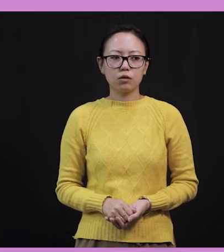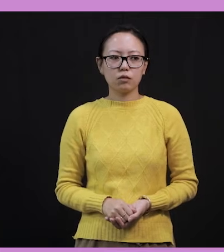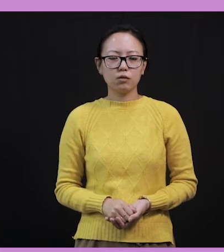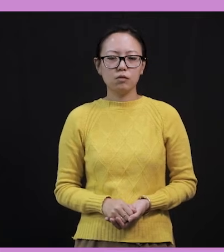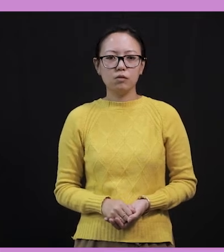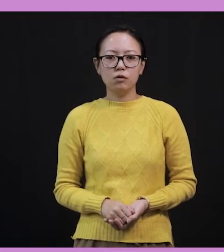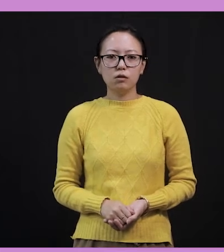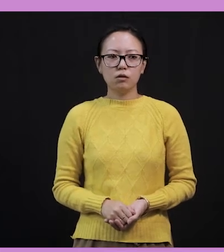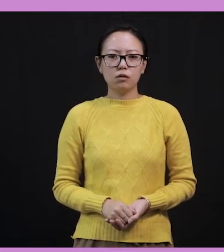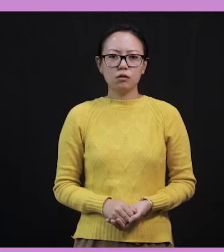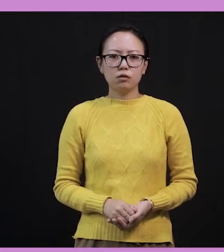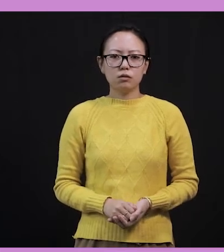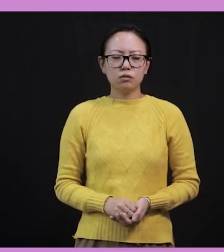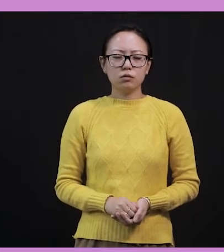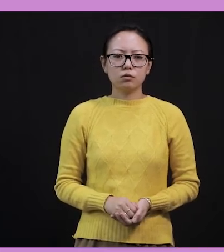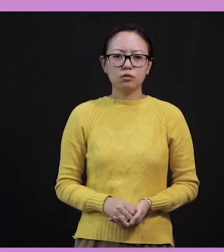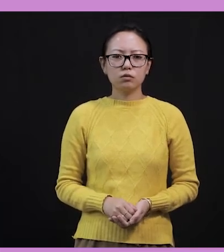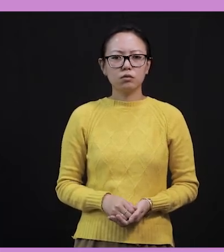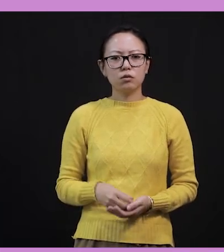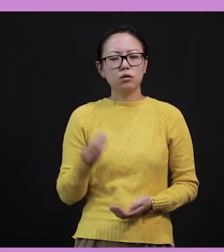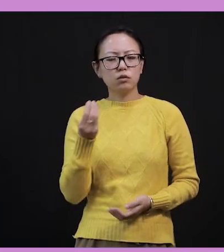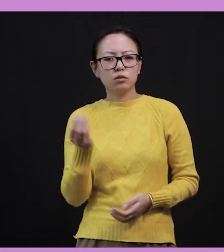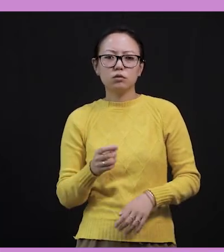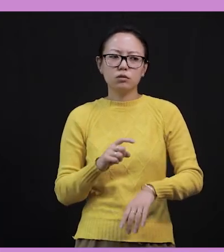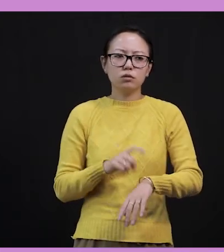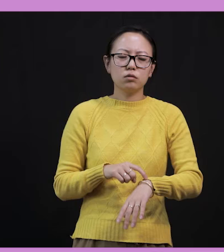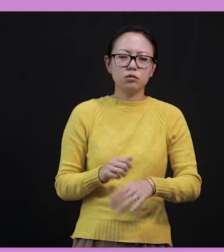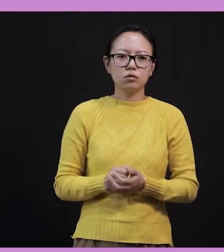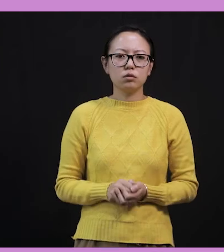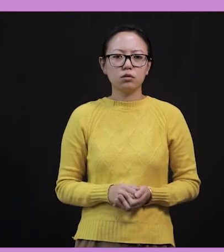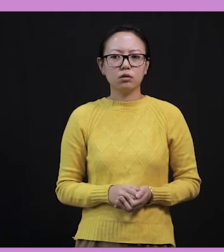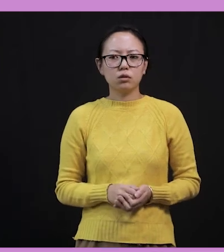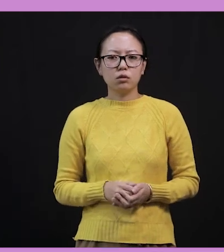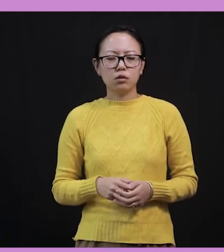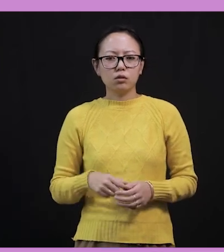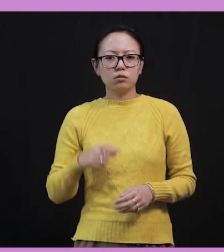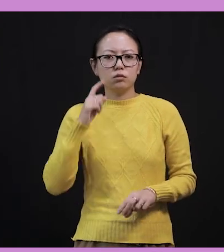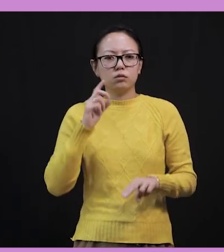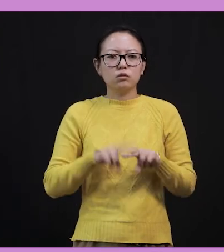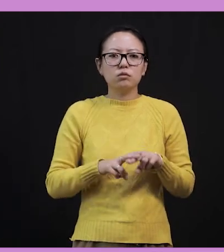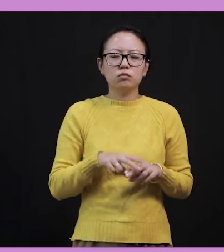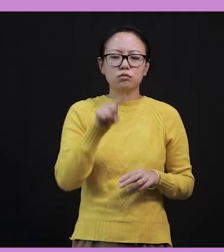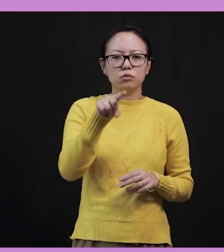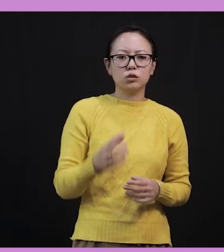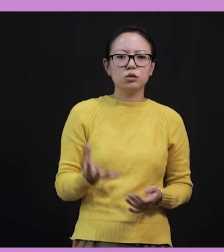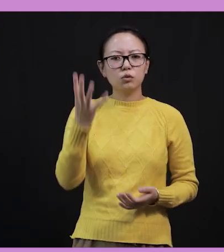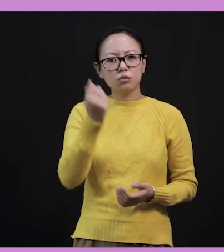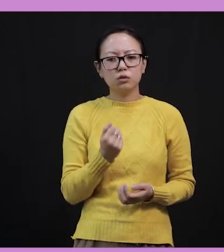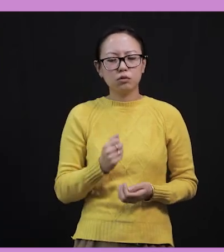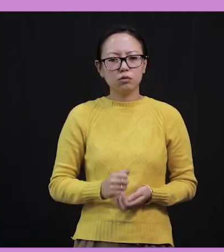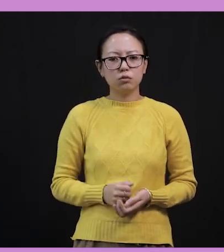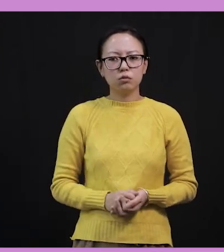that also doesn't even, that also sometimes happen with one of your friend. You don't want to play that day. The moment you see